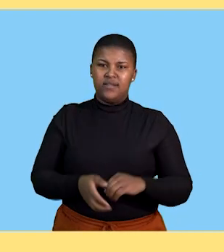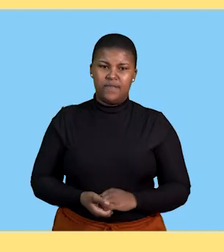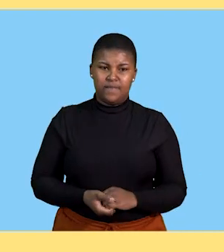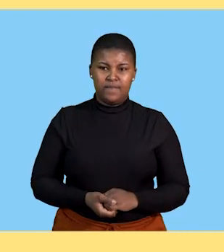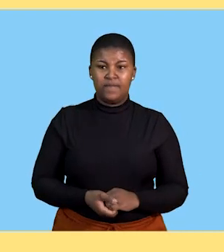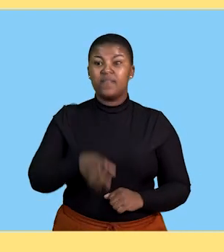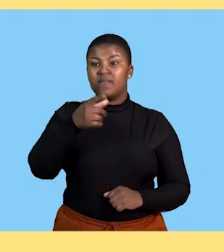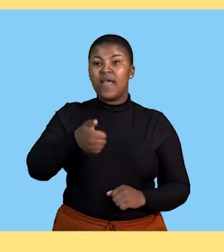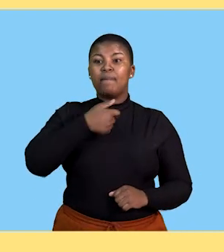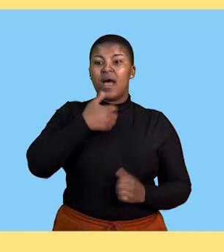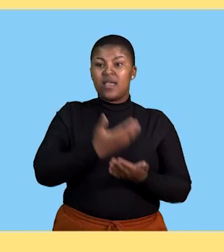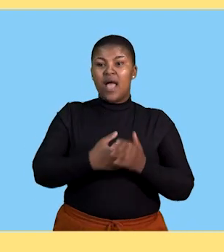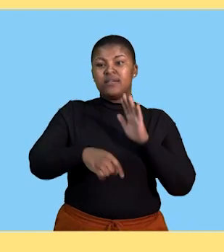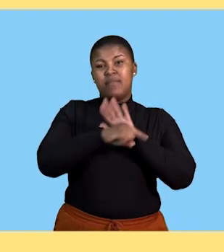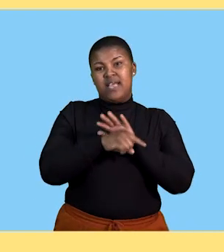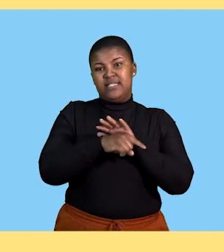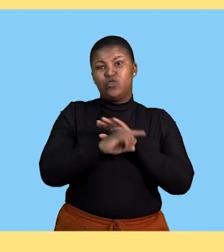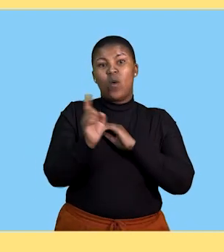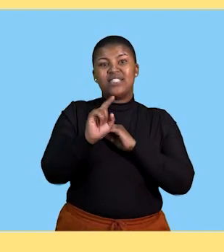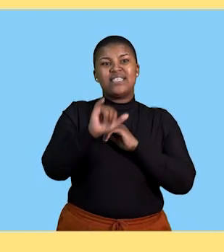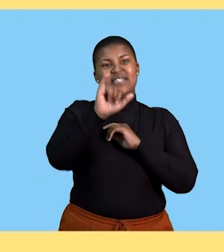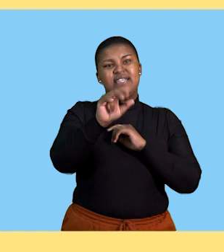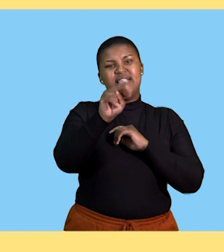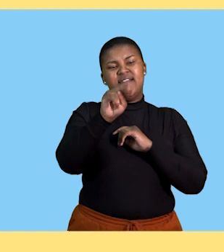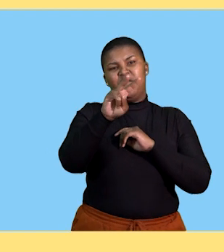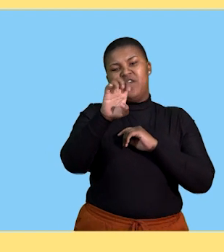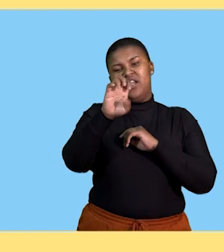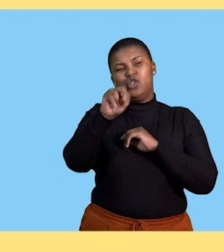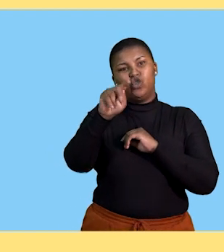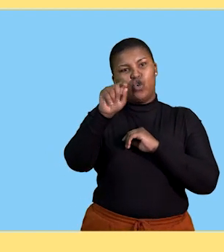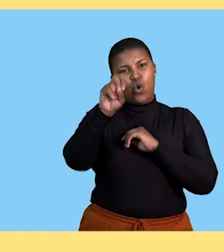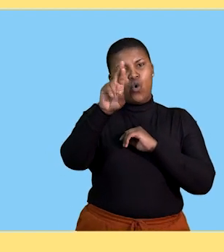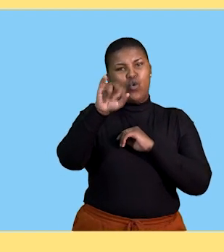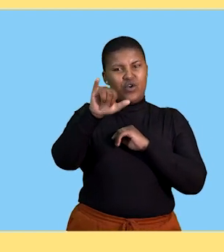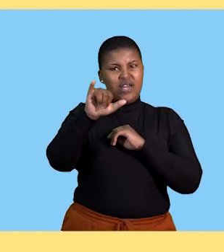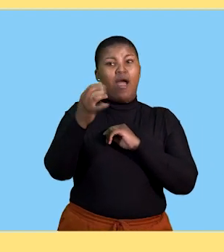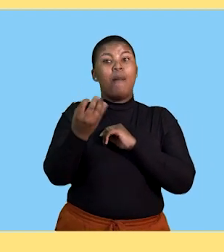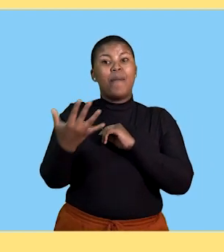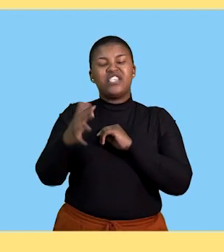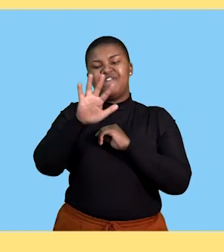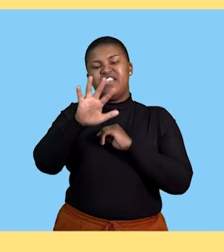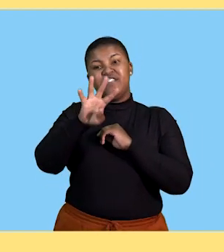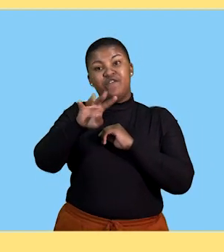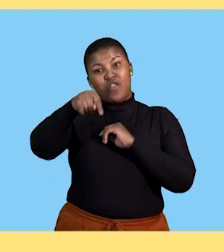90,420. Then I can subtract my inventory, which is